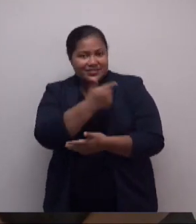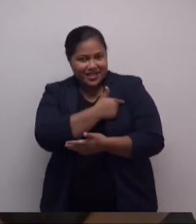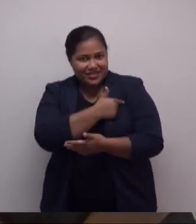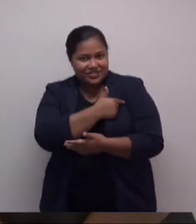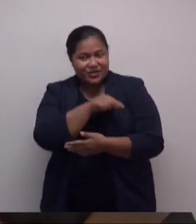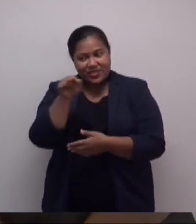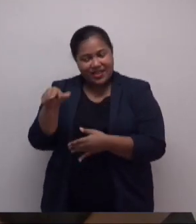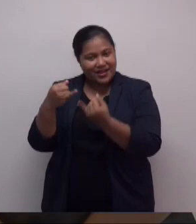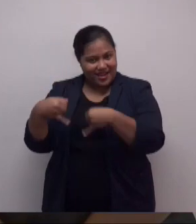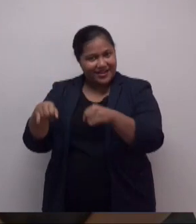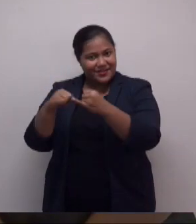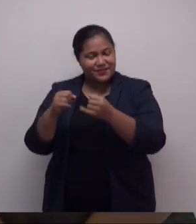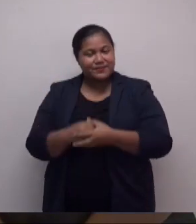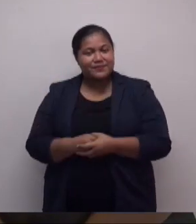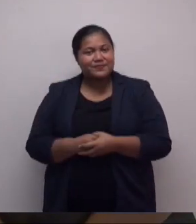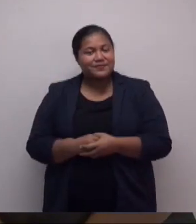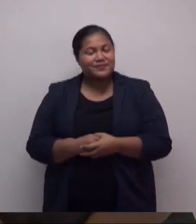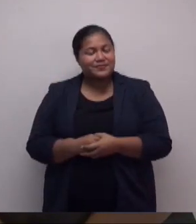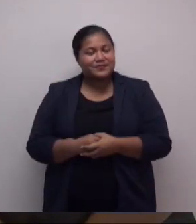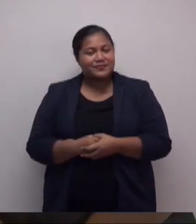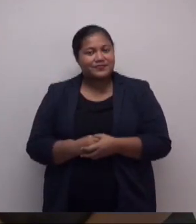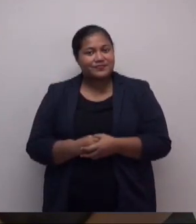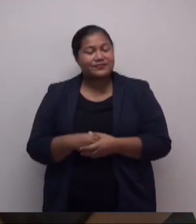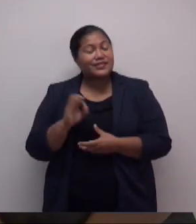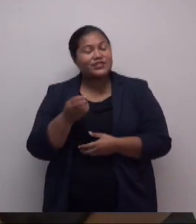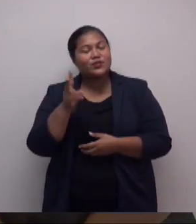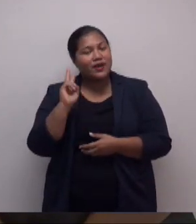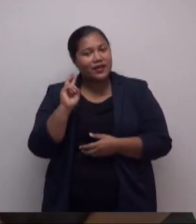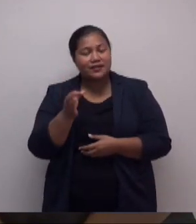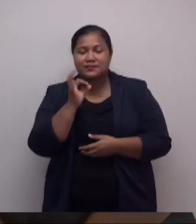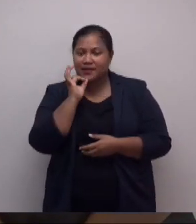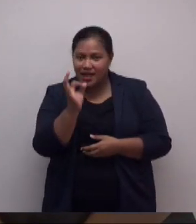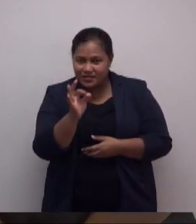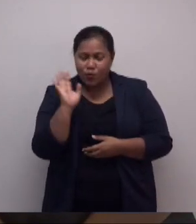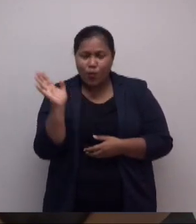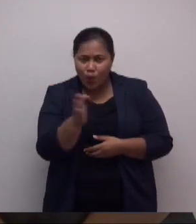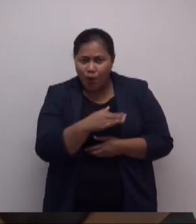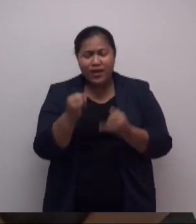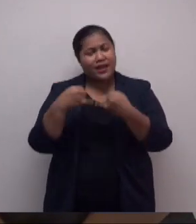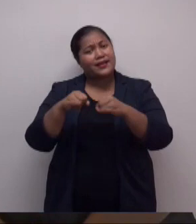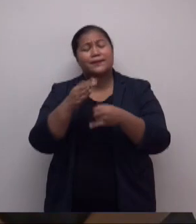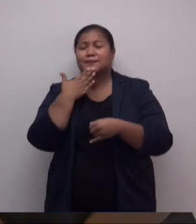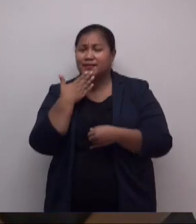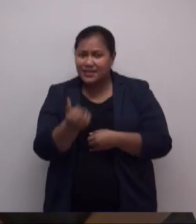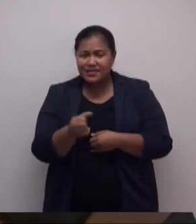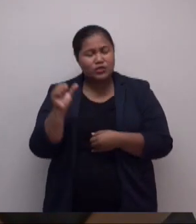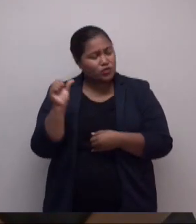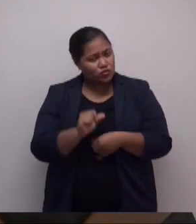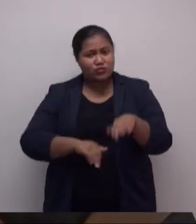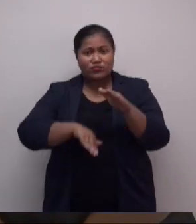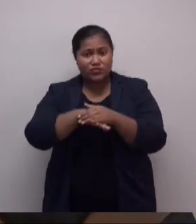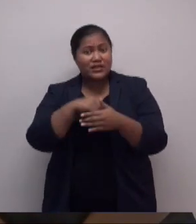once again, excuse me, I urge all those in the islands to please get fully